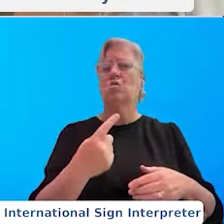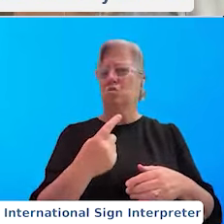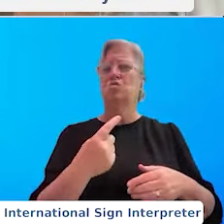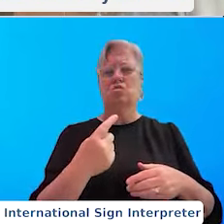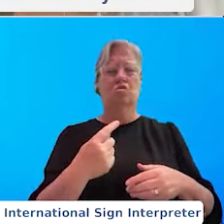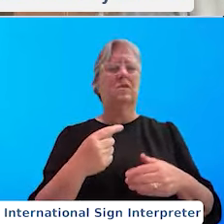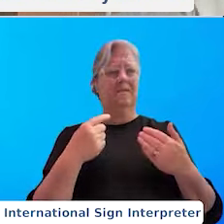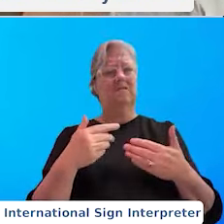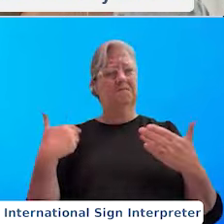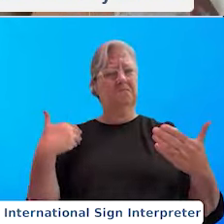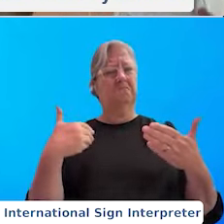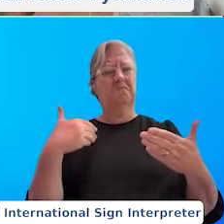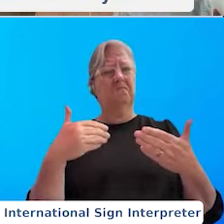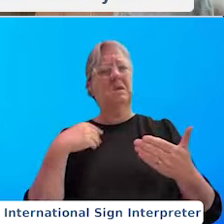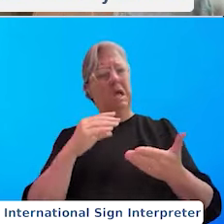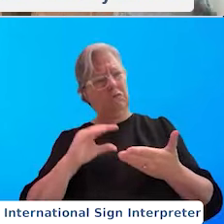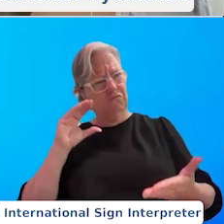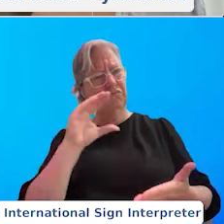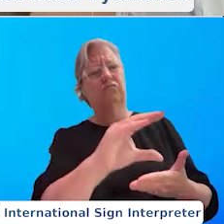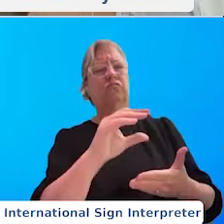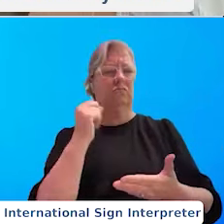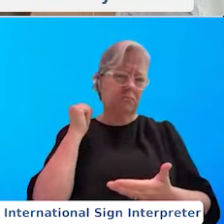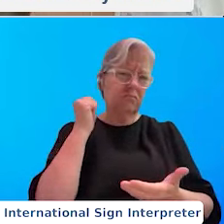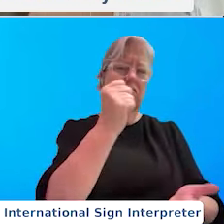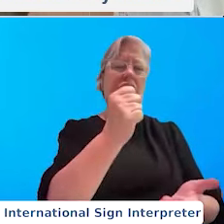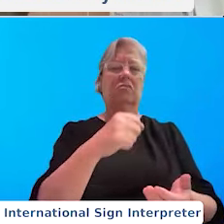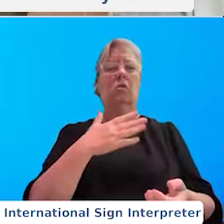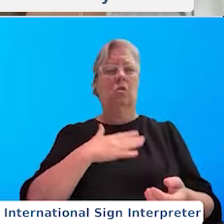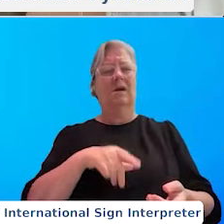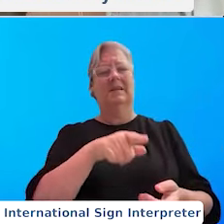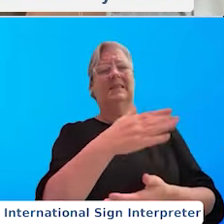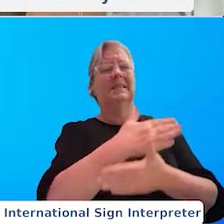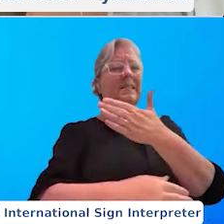disability benefits. And what we find is actually we're looking at a similar range